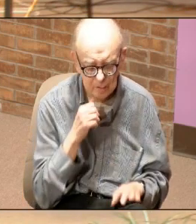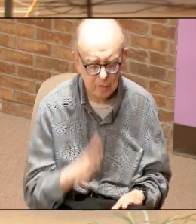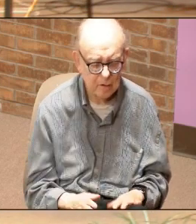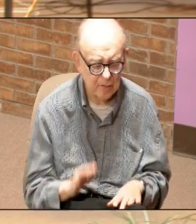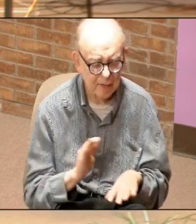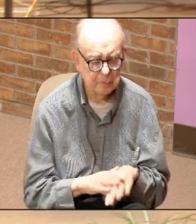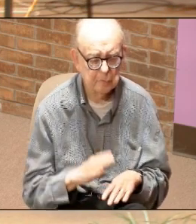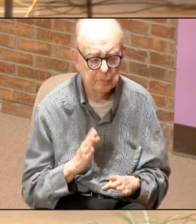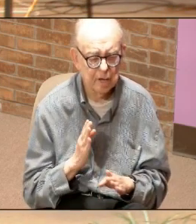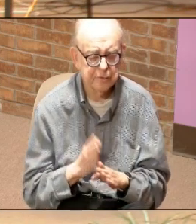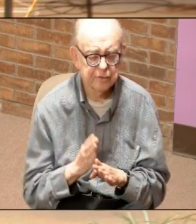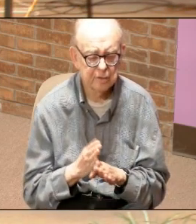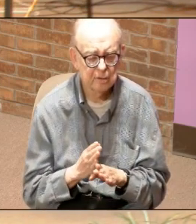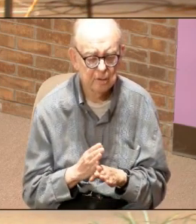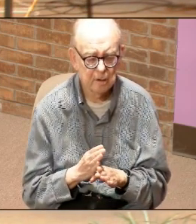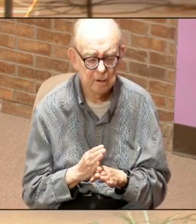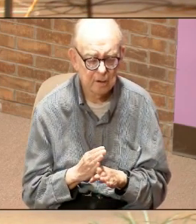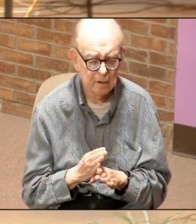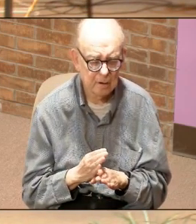on that bus.